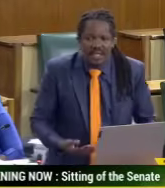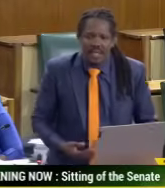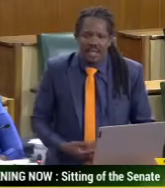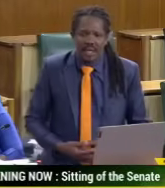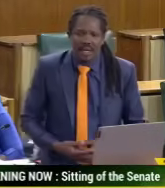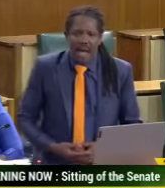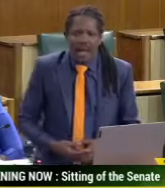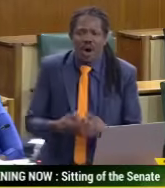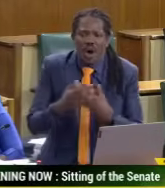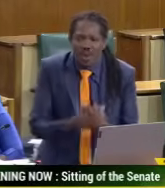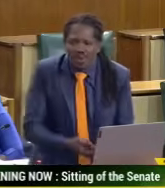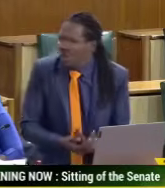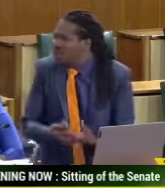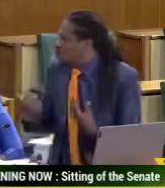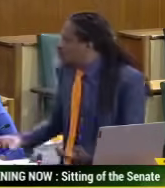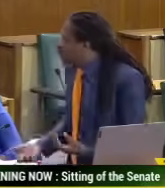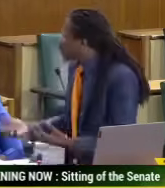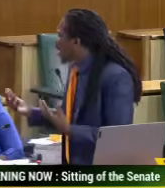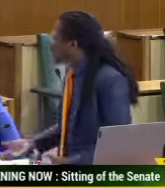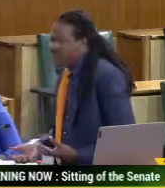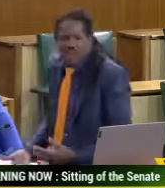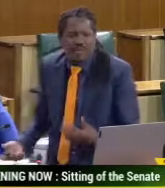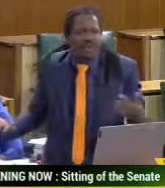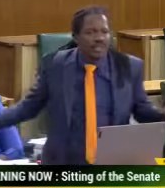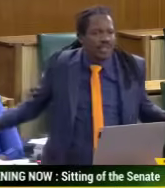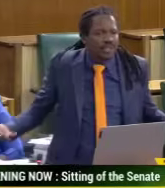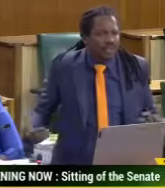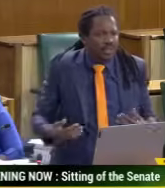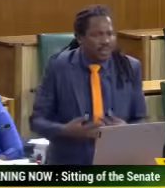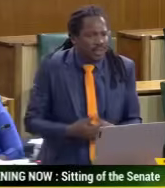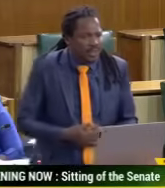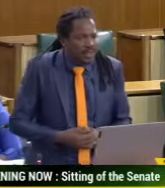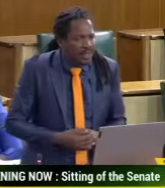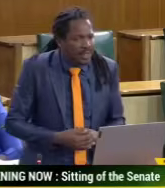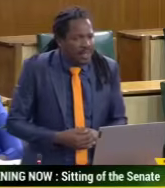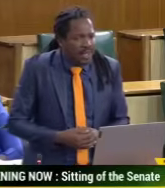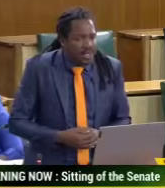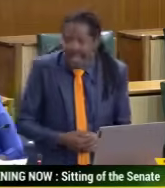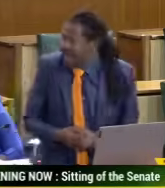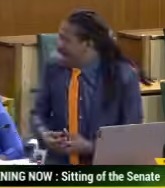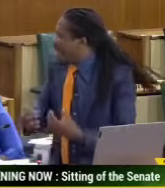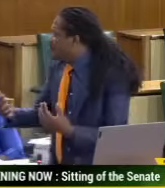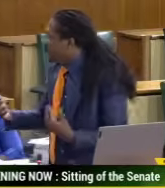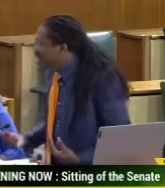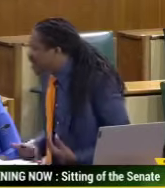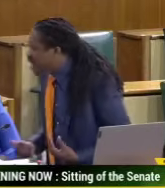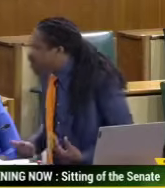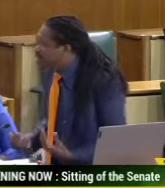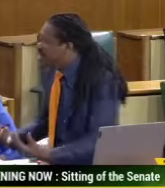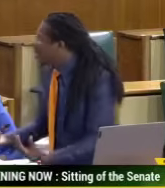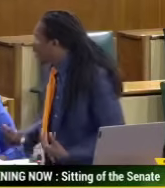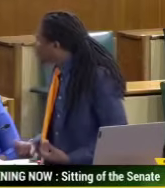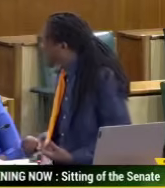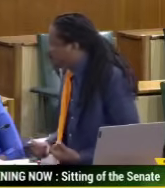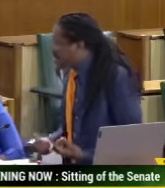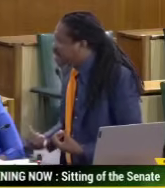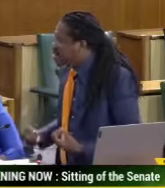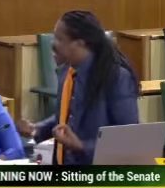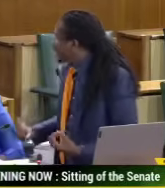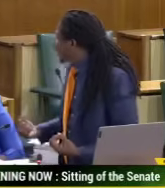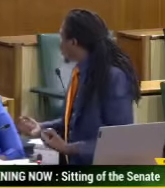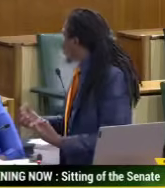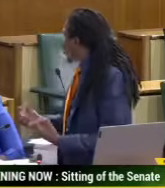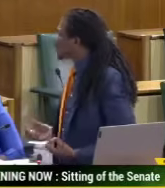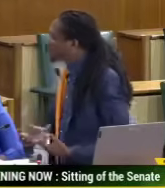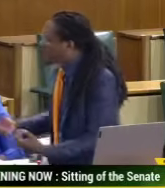indicated. And how do you choose 500 from 300,000? Even the MPs are running away from it because they're